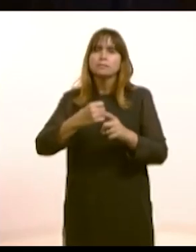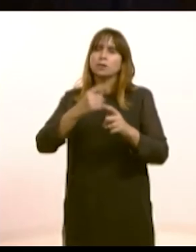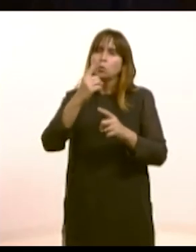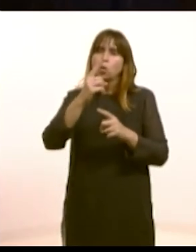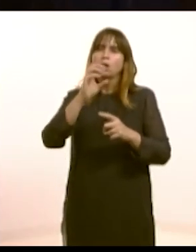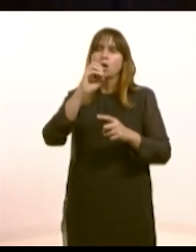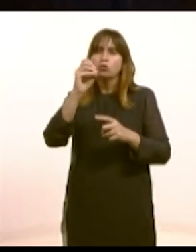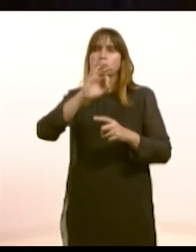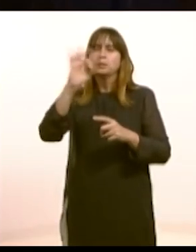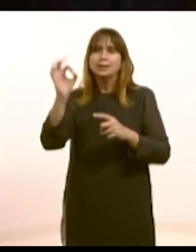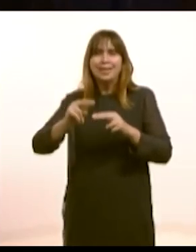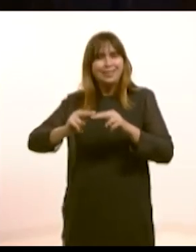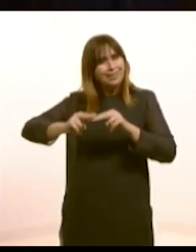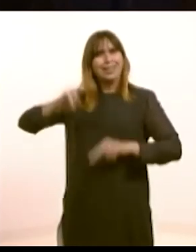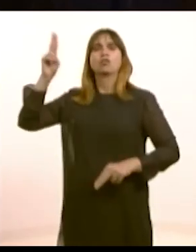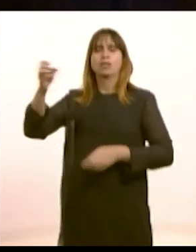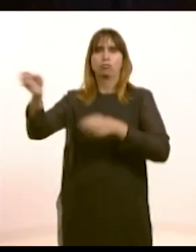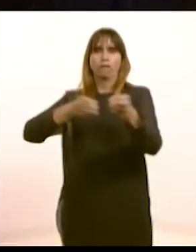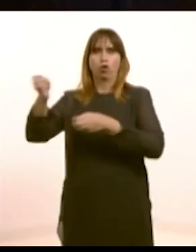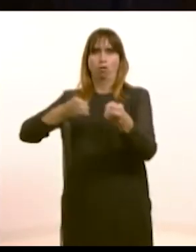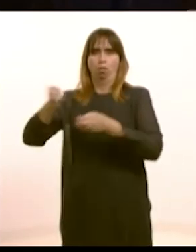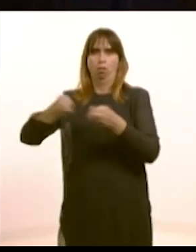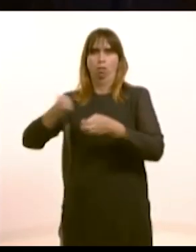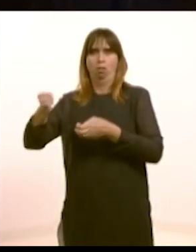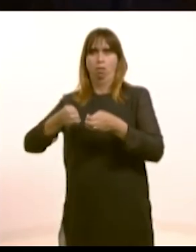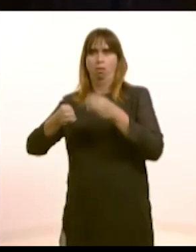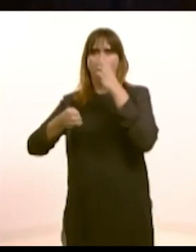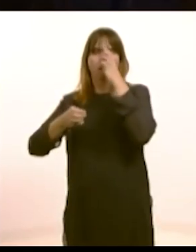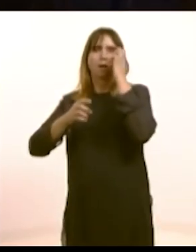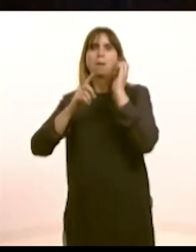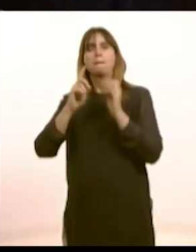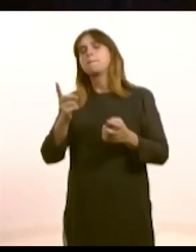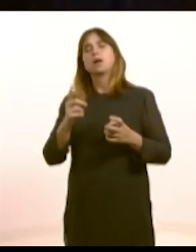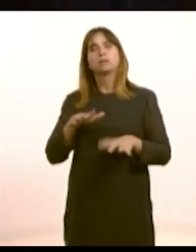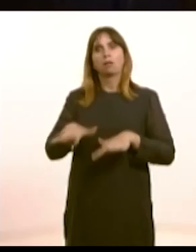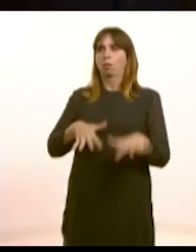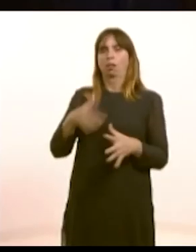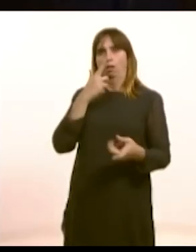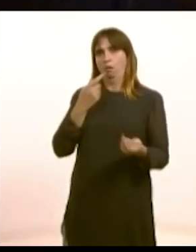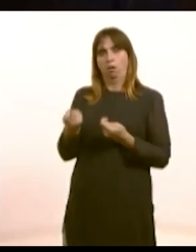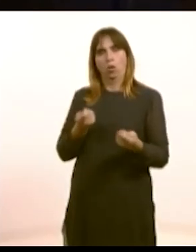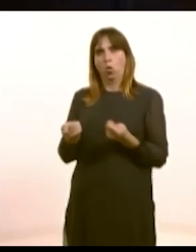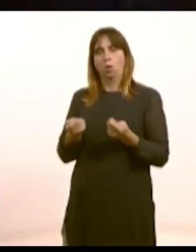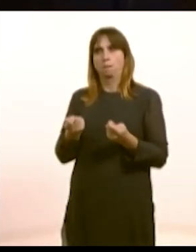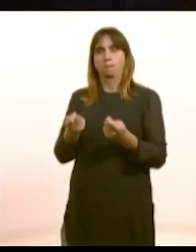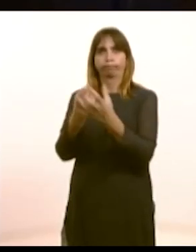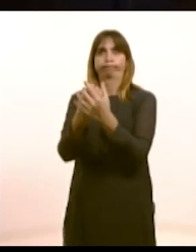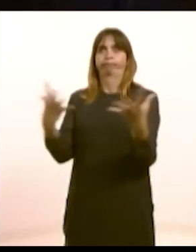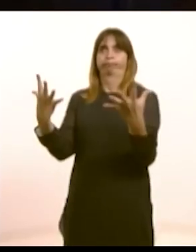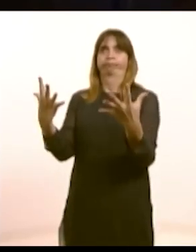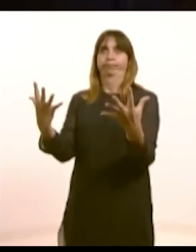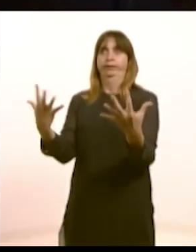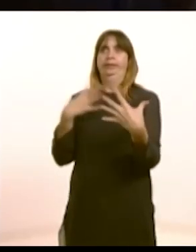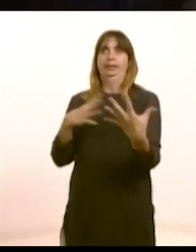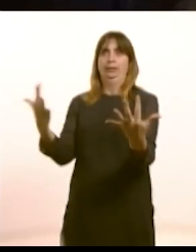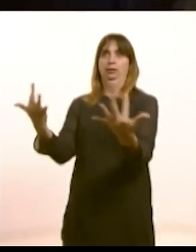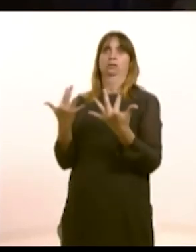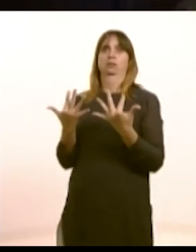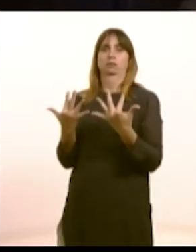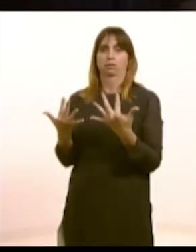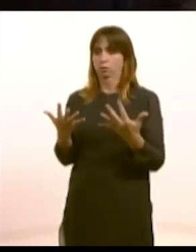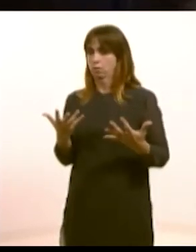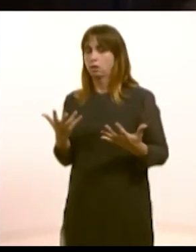increase in referrals for these services, but the provision was insufficient to meet this increase. In recent meeting with the committee,